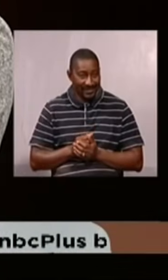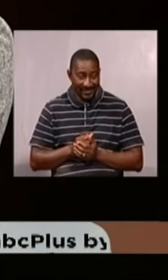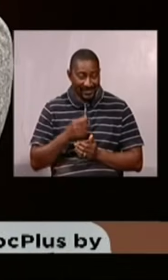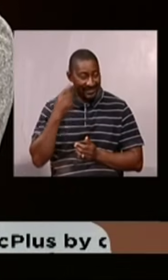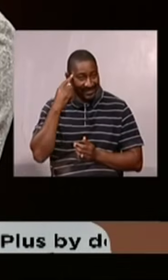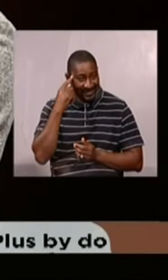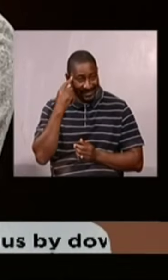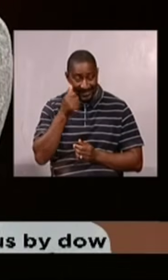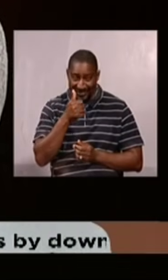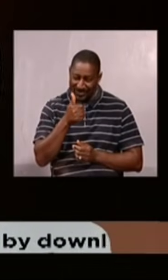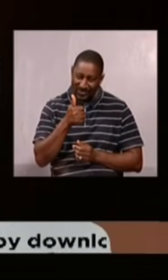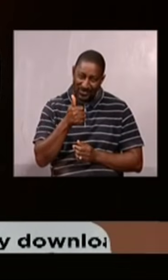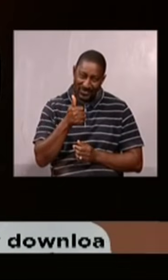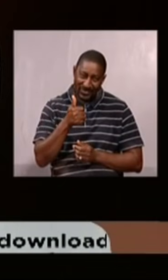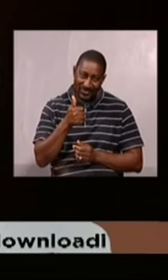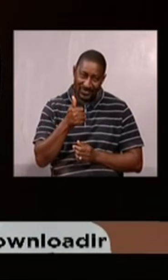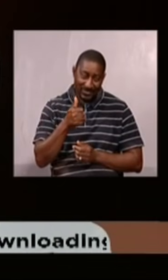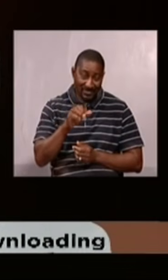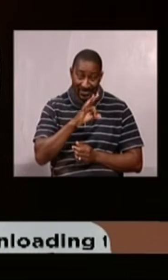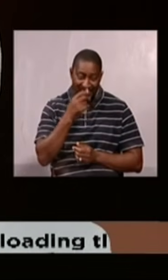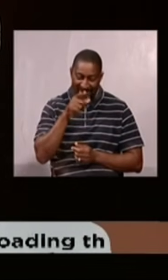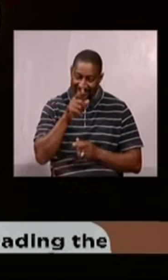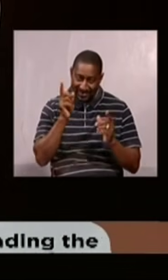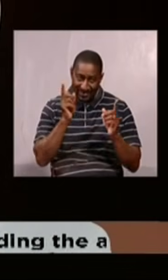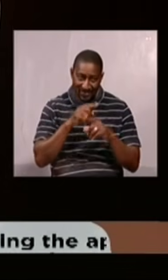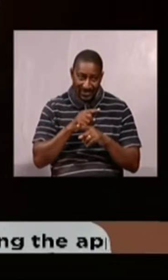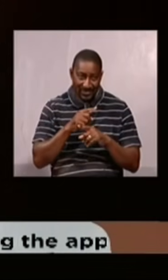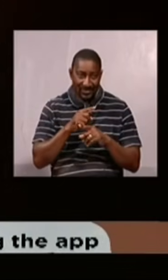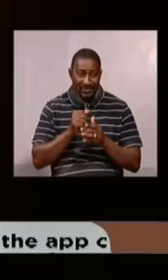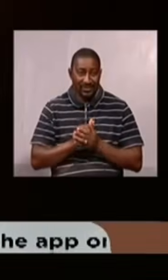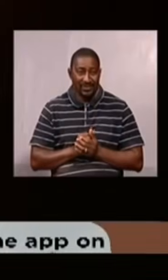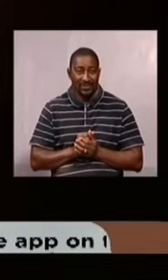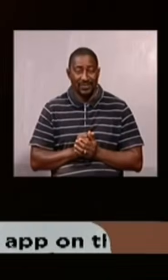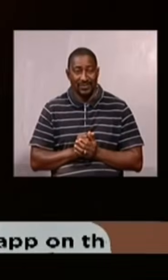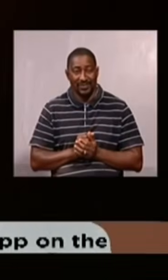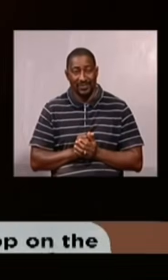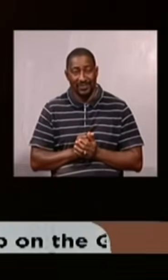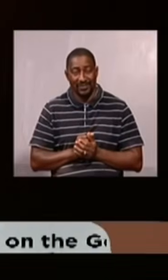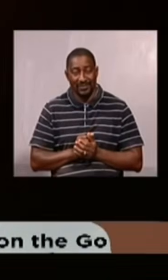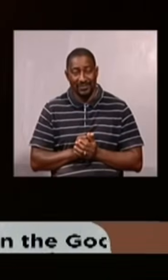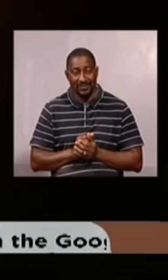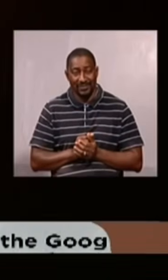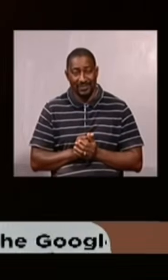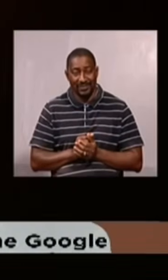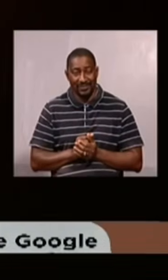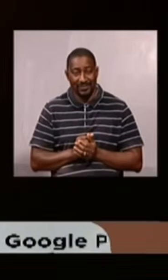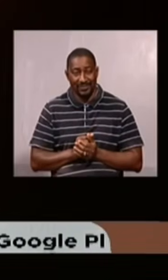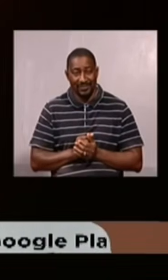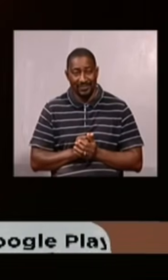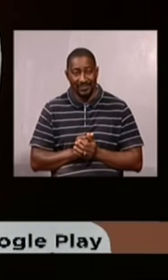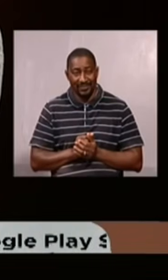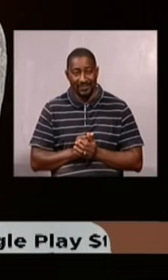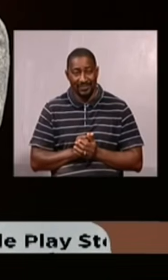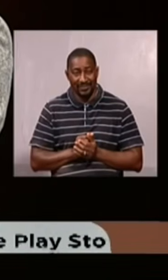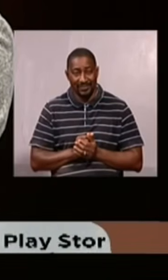be true, if you can see it's fake, and there are lots of times the Namibian, it's a Namibian newspaper headline or the whole image, and it's a